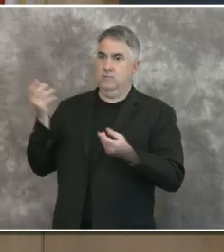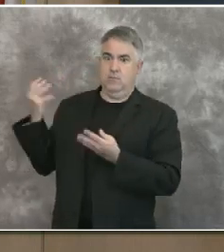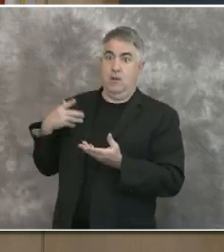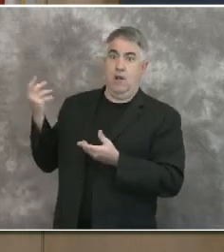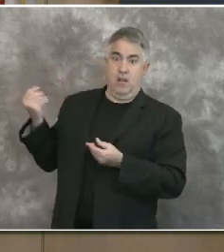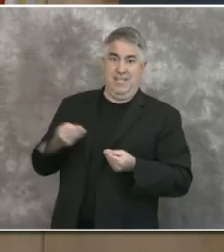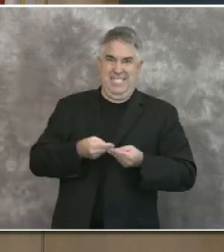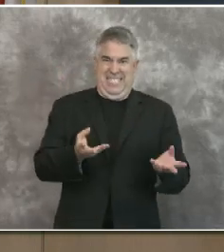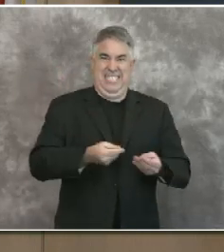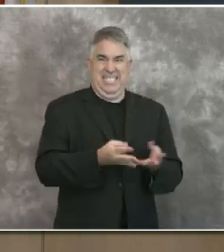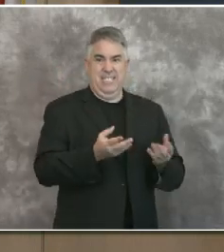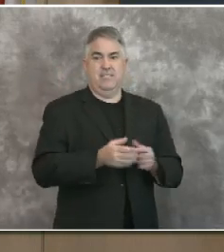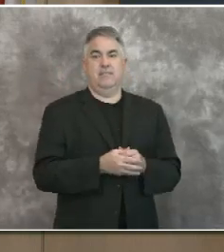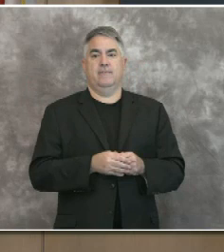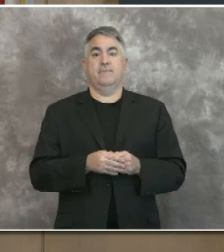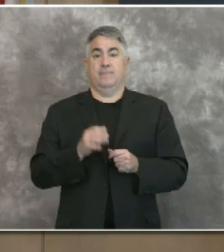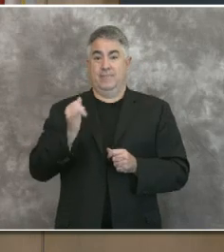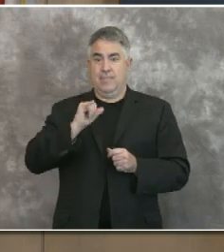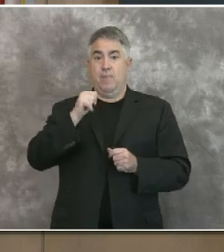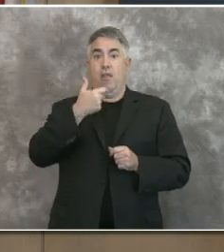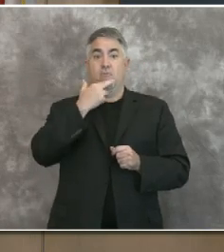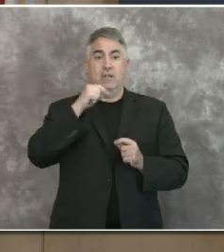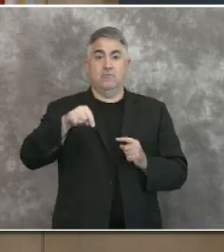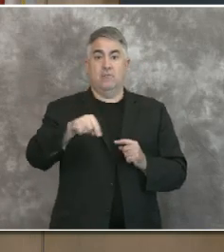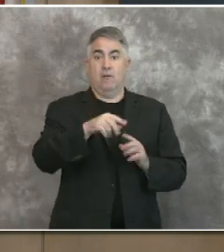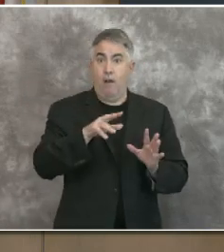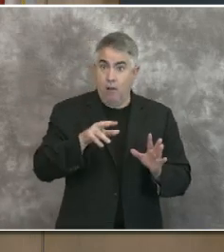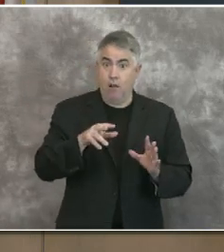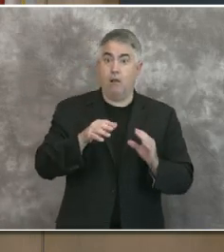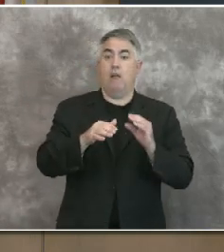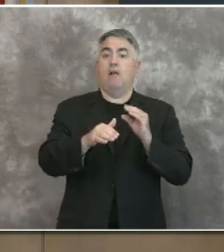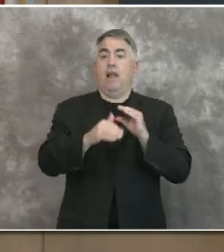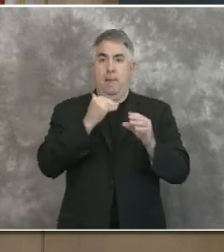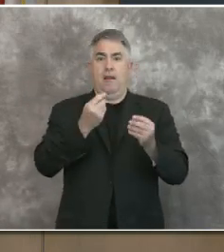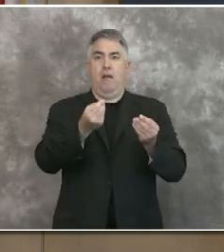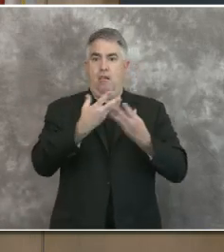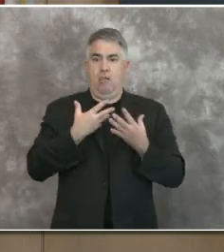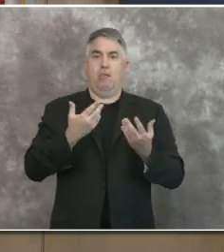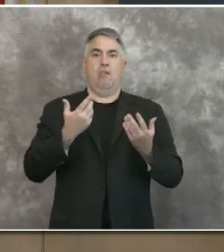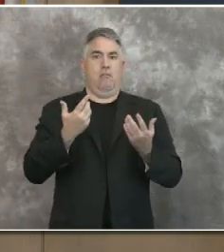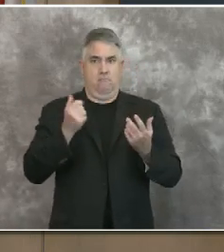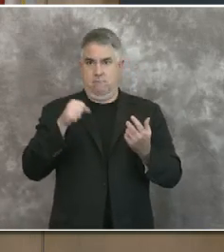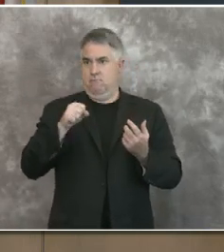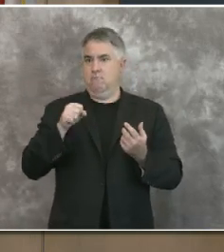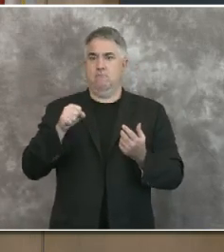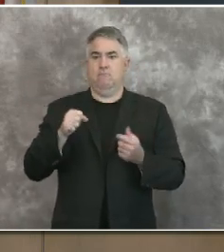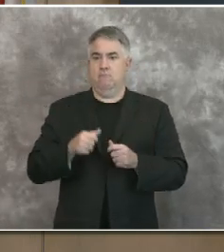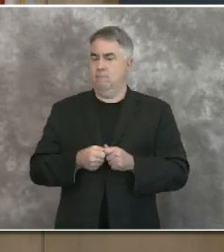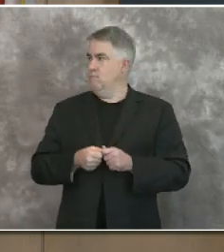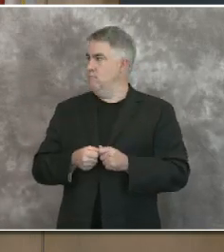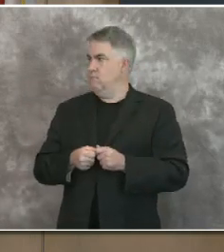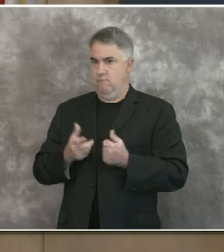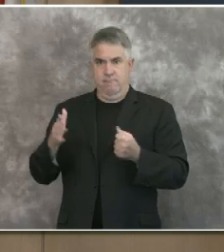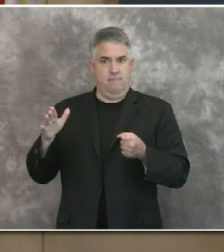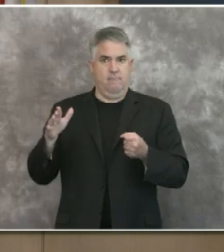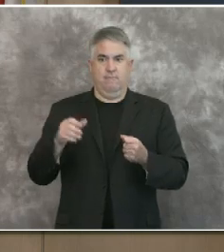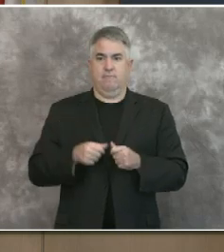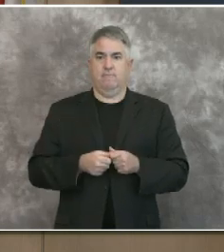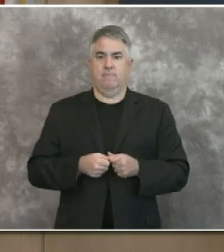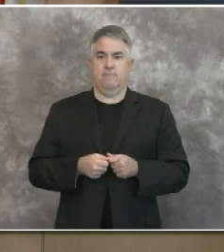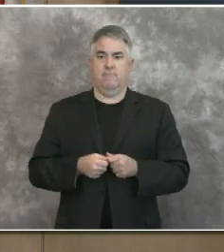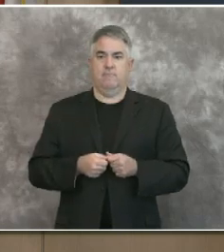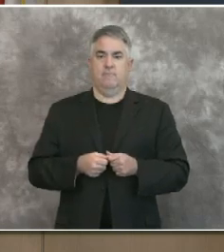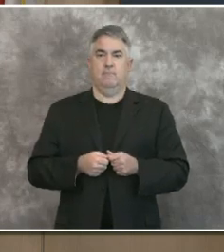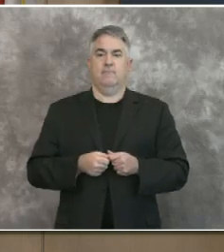another all-restaurant facility email letting them know if they had completed and posted their protocols, they